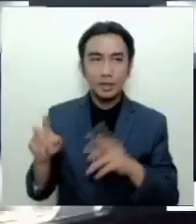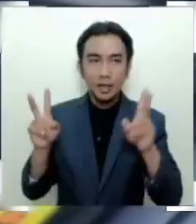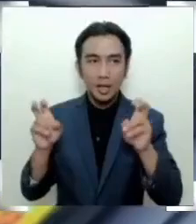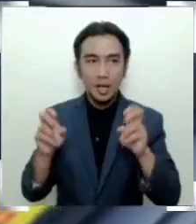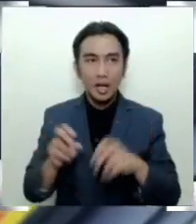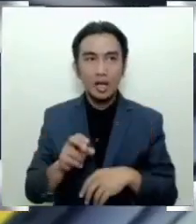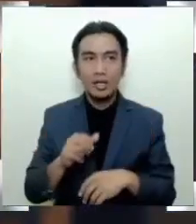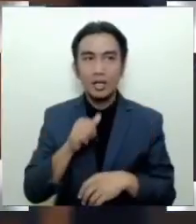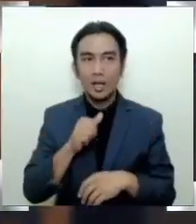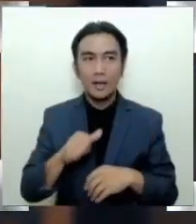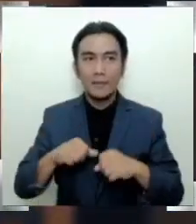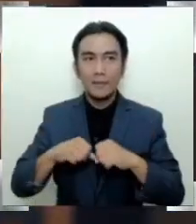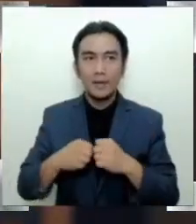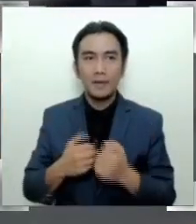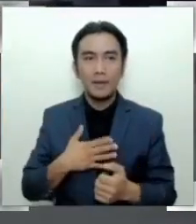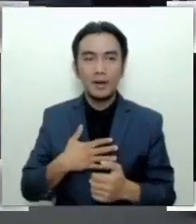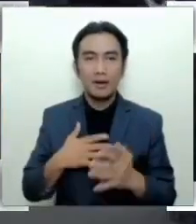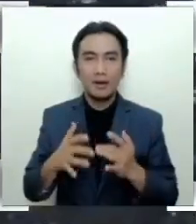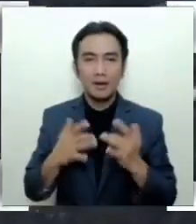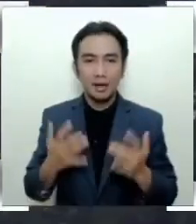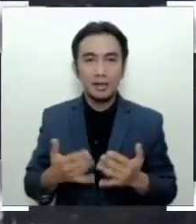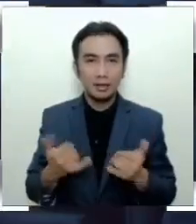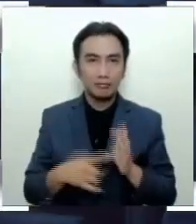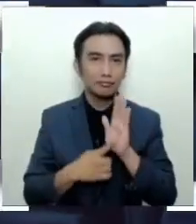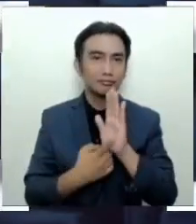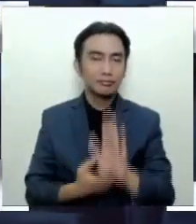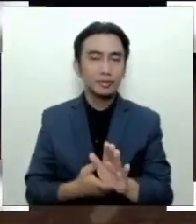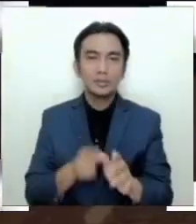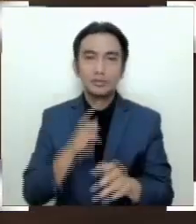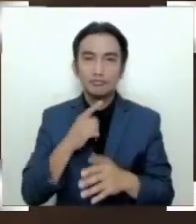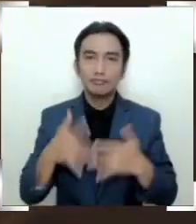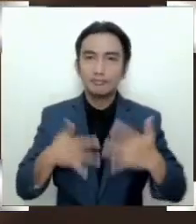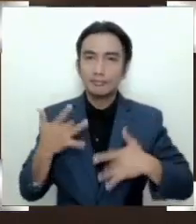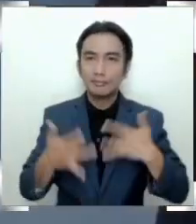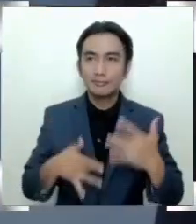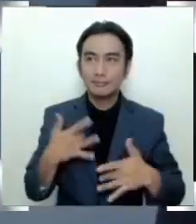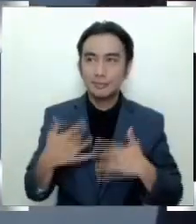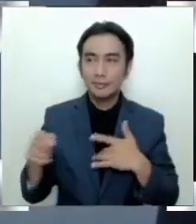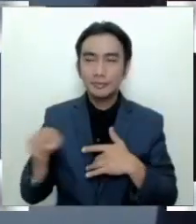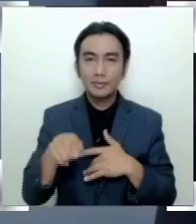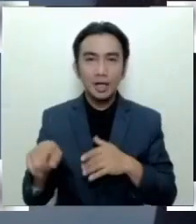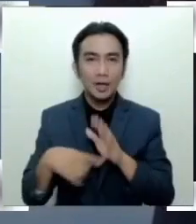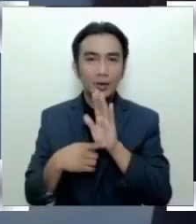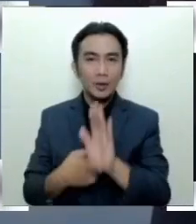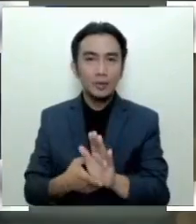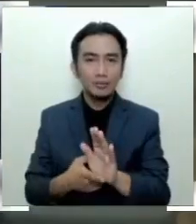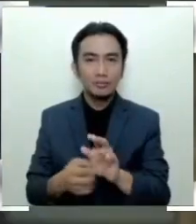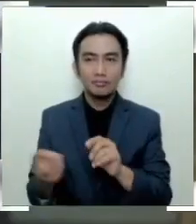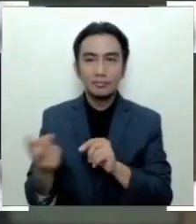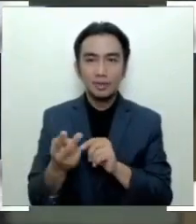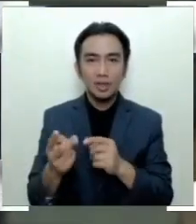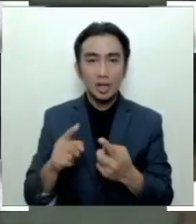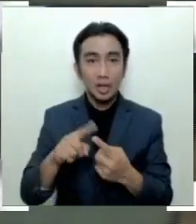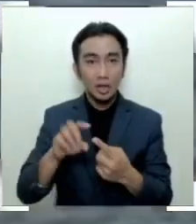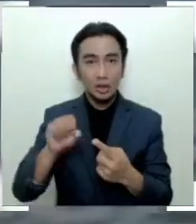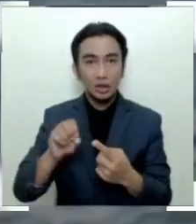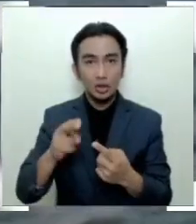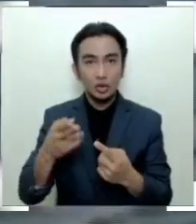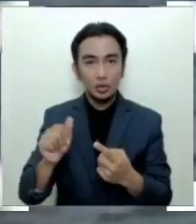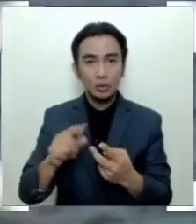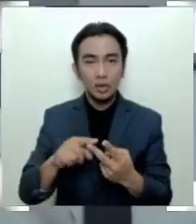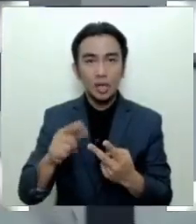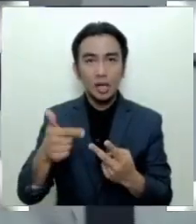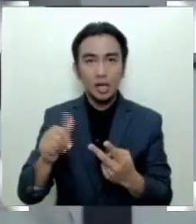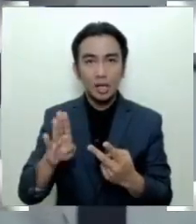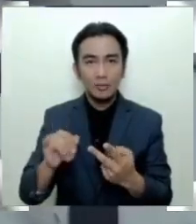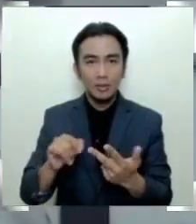inilabas na ang teaser ngayong araw. Talagang kapanapanabi ka mga eksena na gagampanan ni na Joshua Garcia, Gabby Garcia, Richard